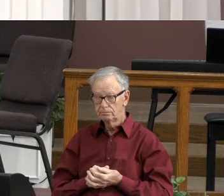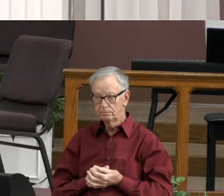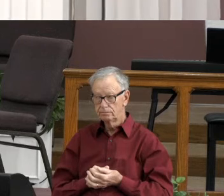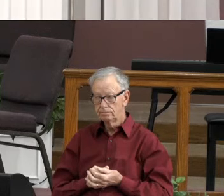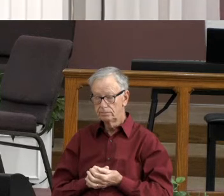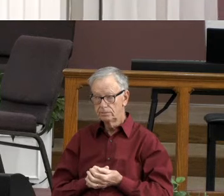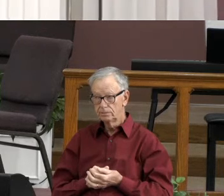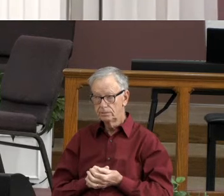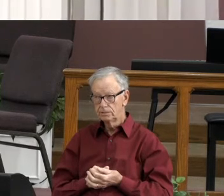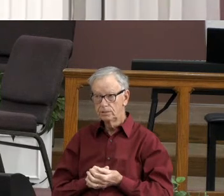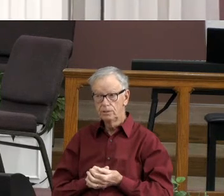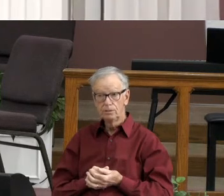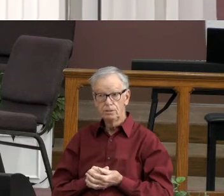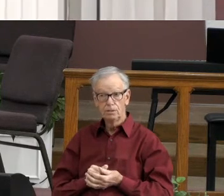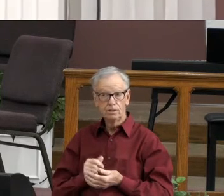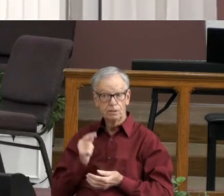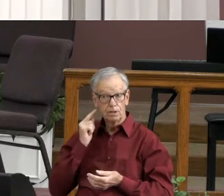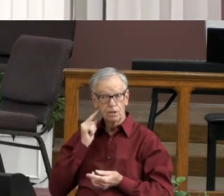Well, you heard the words,